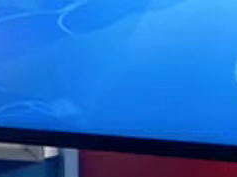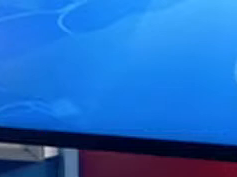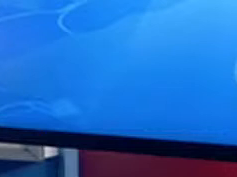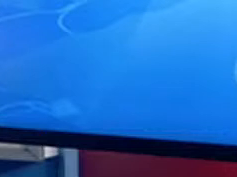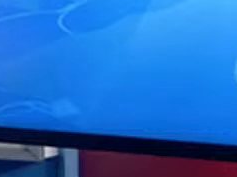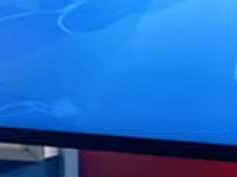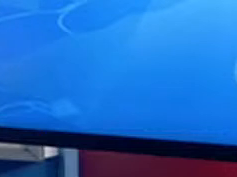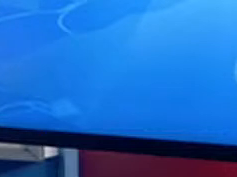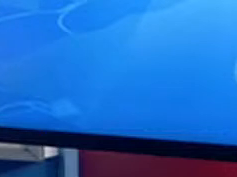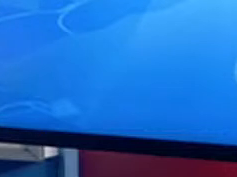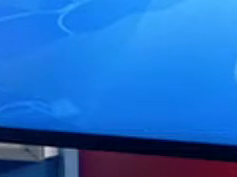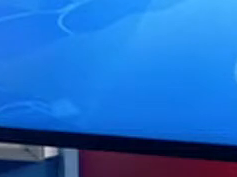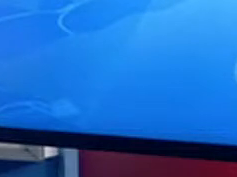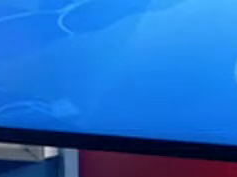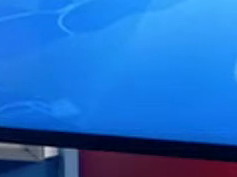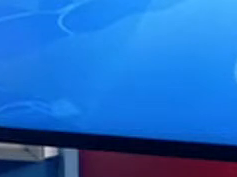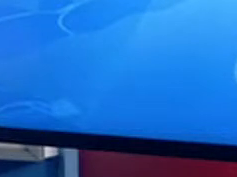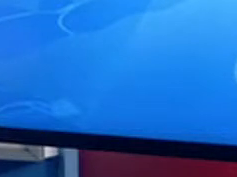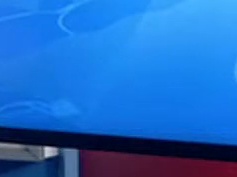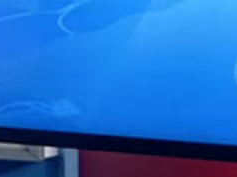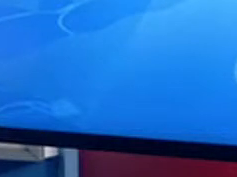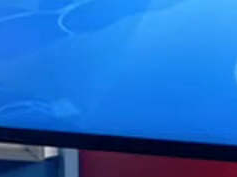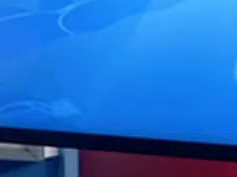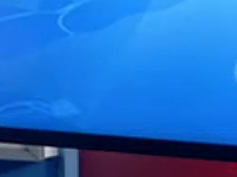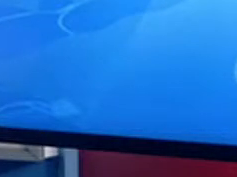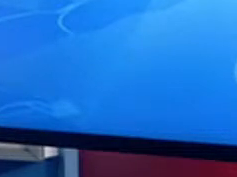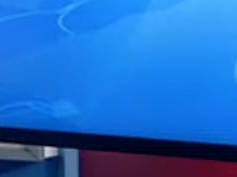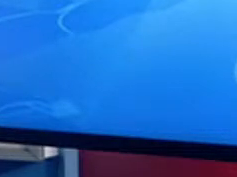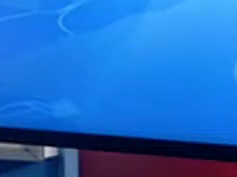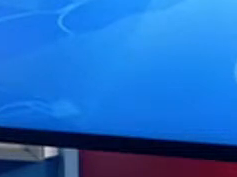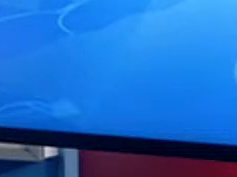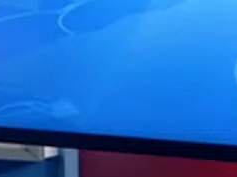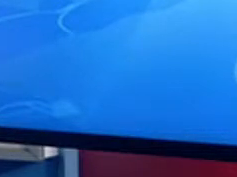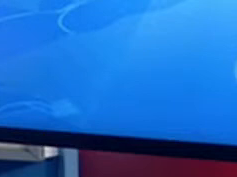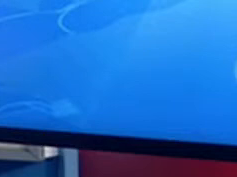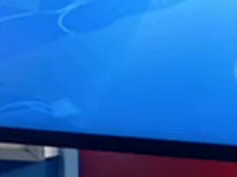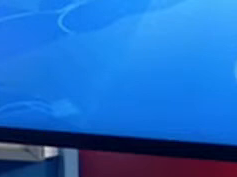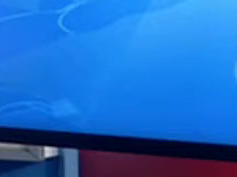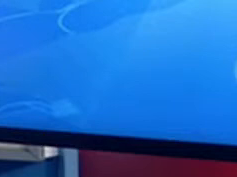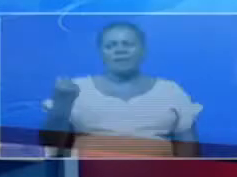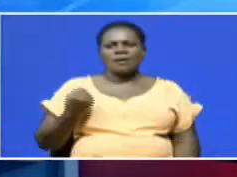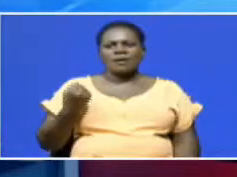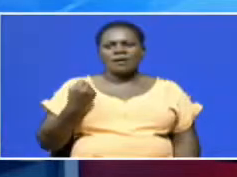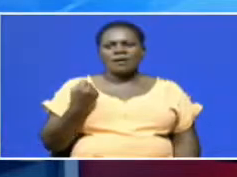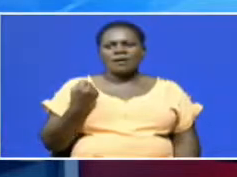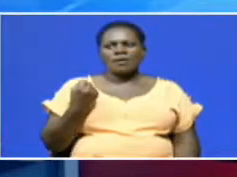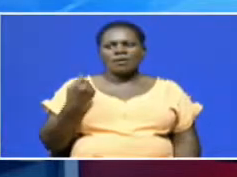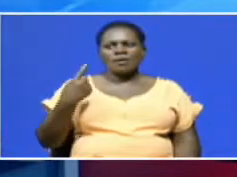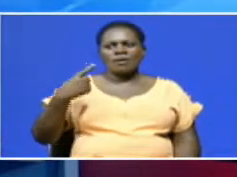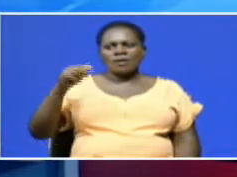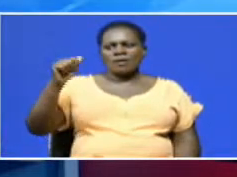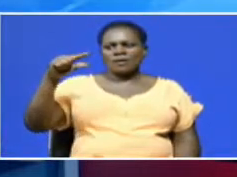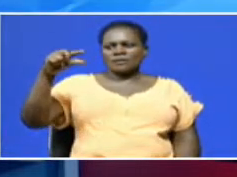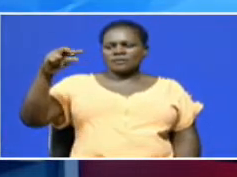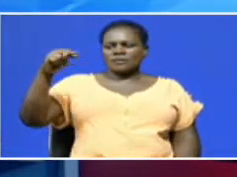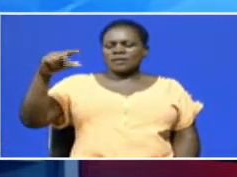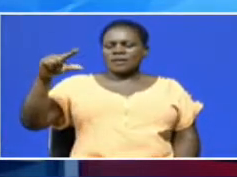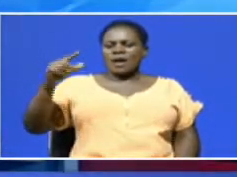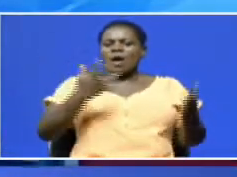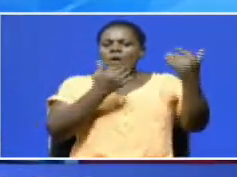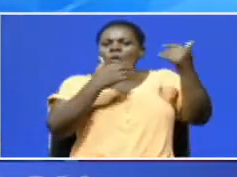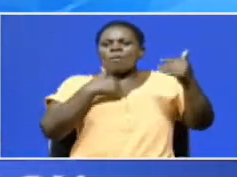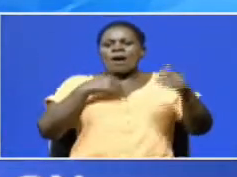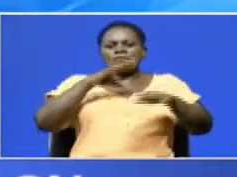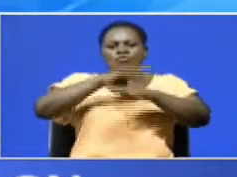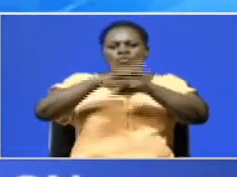sports. We'll start with some lawn tennis, where Kenya's number one lady tennis, a single star, that is Angela Okutoyi. She's hopeful